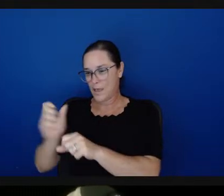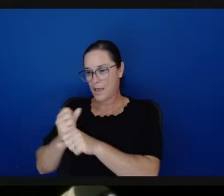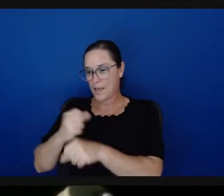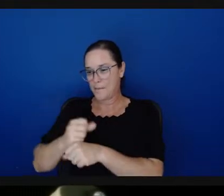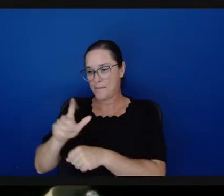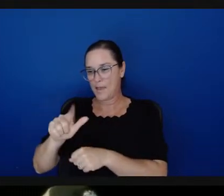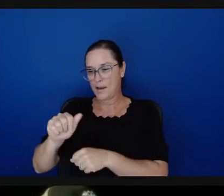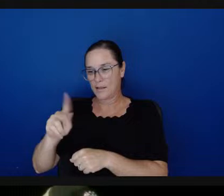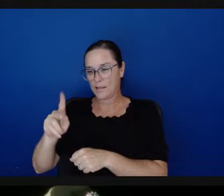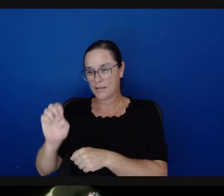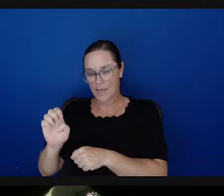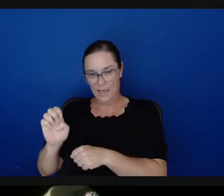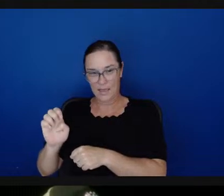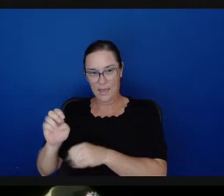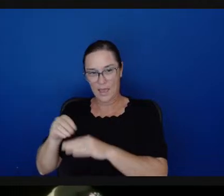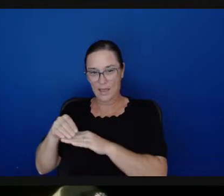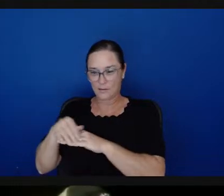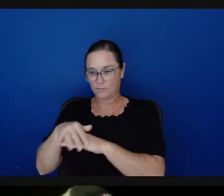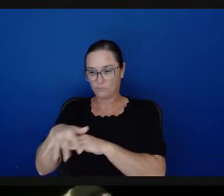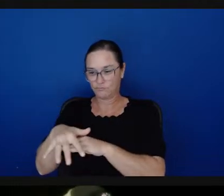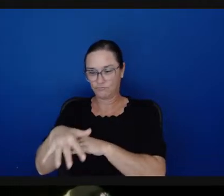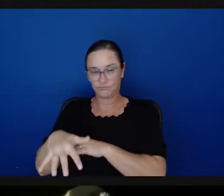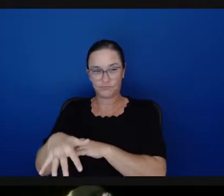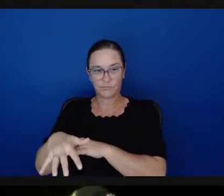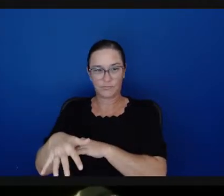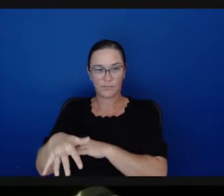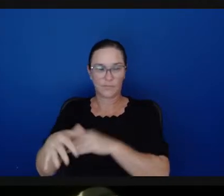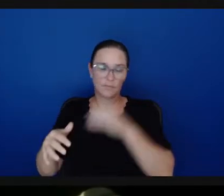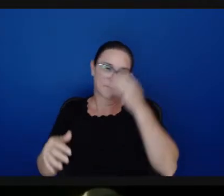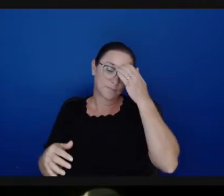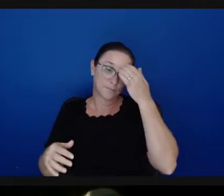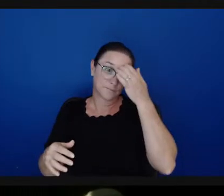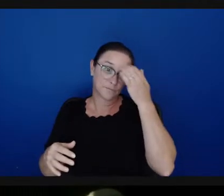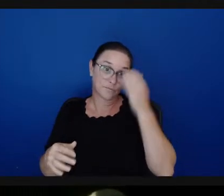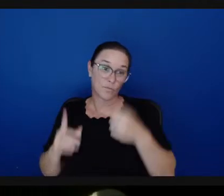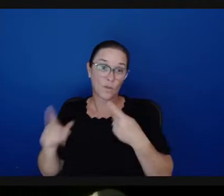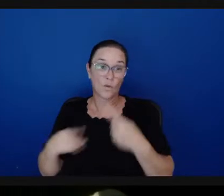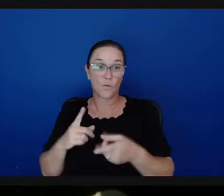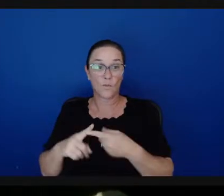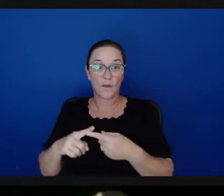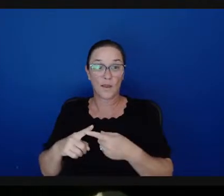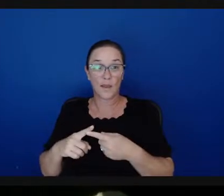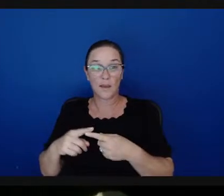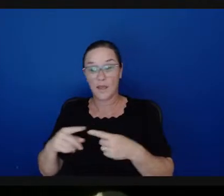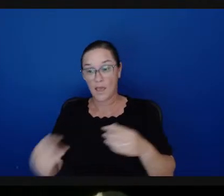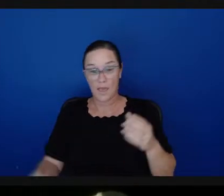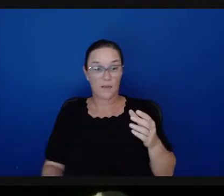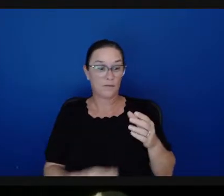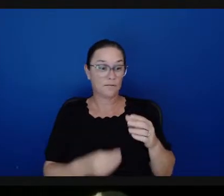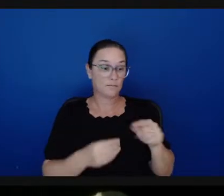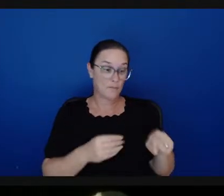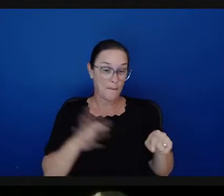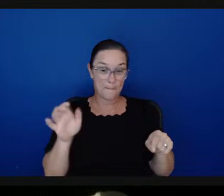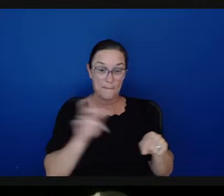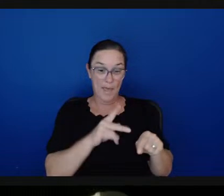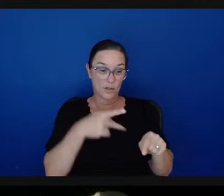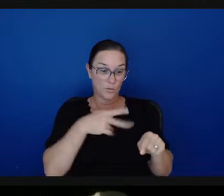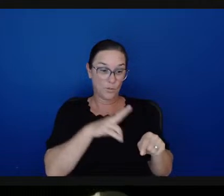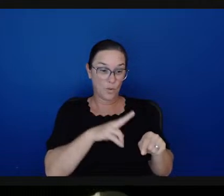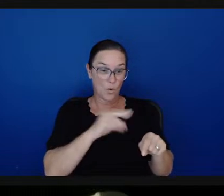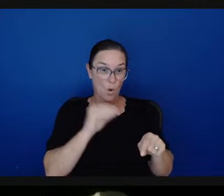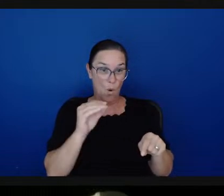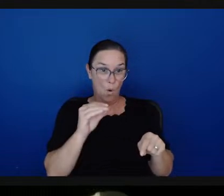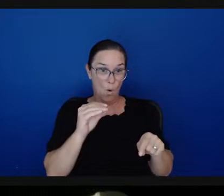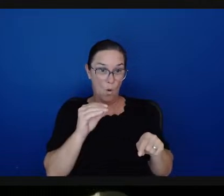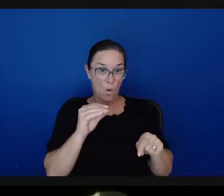and pahoehoe flows, and so that's when it kind of shifted away. When it came back to Pu'u'o, it was no longer fountaining, but it was coming out of the vent